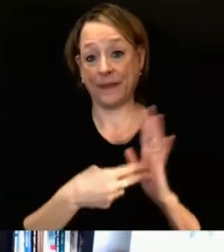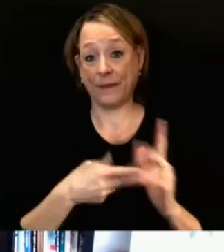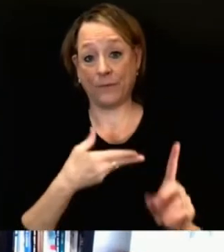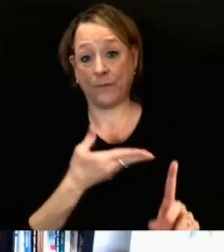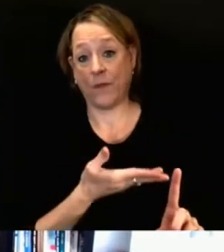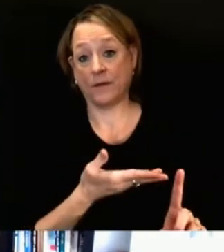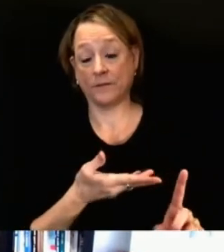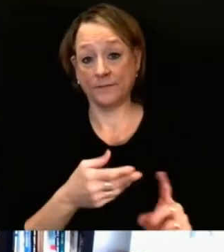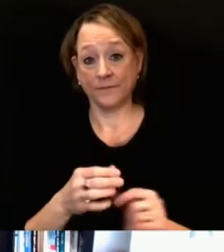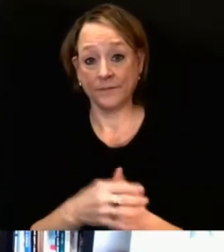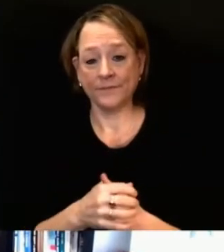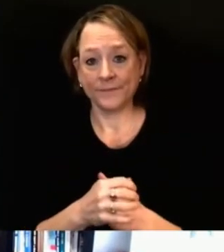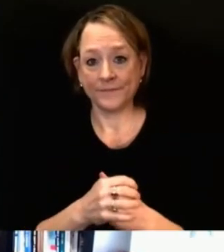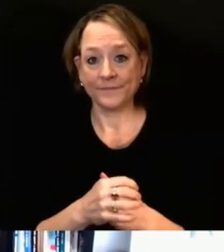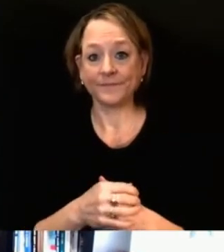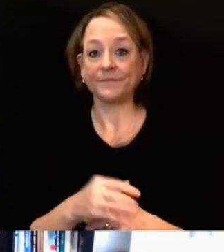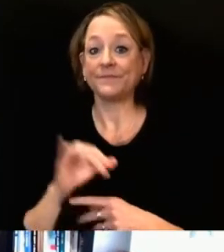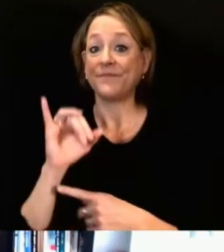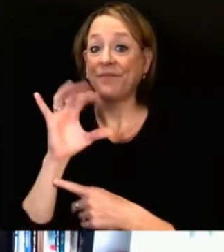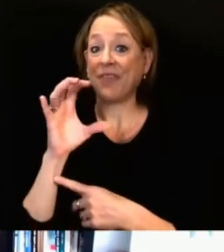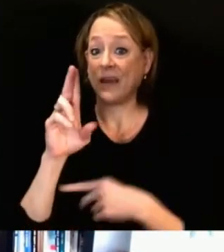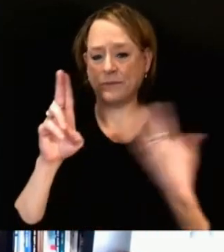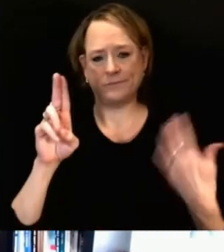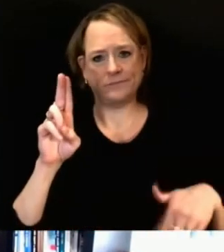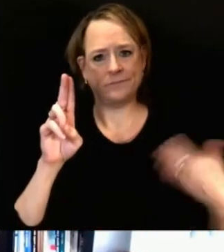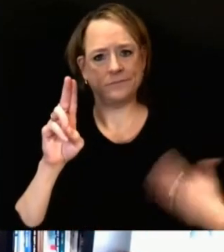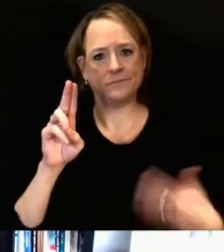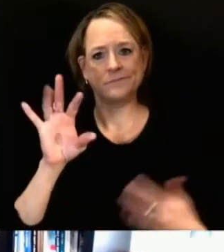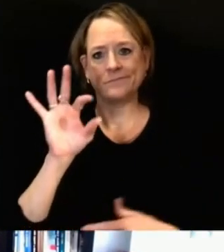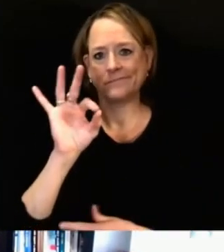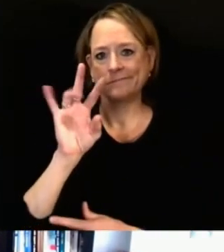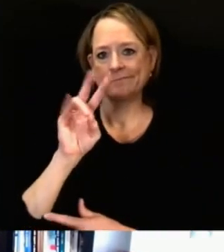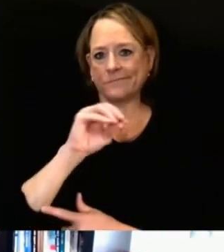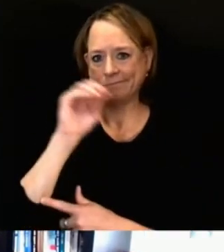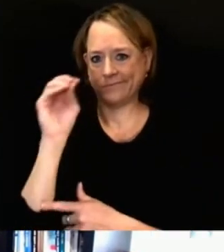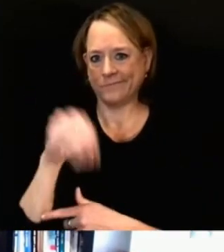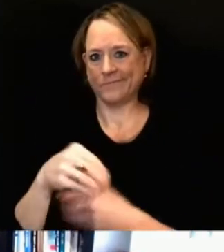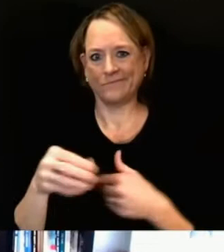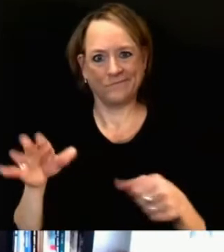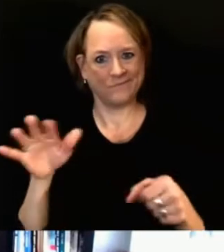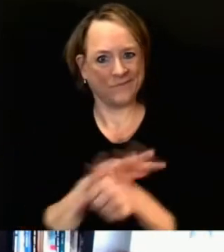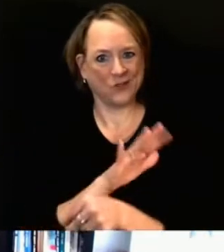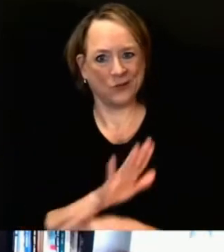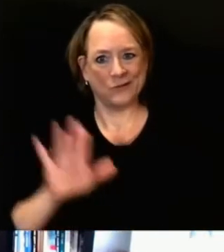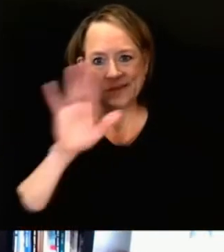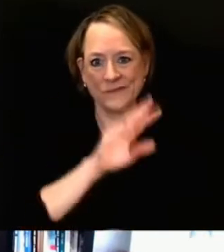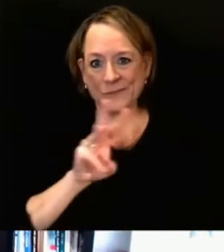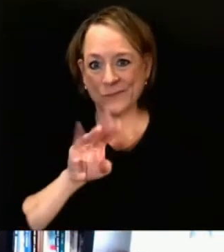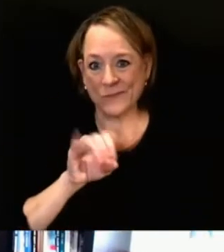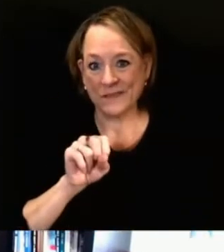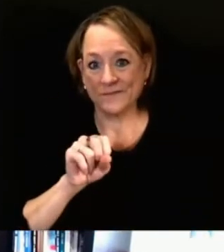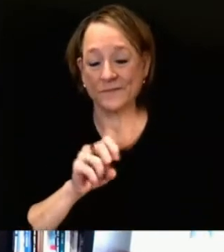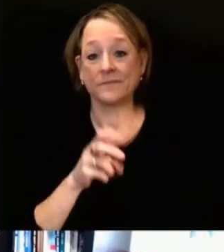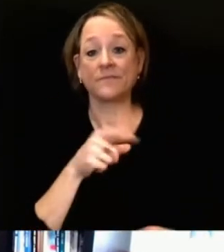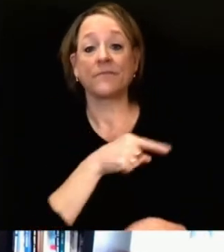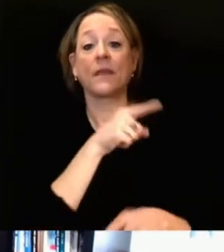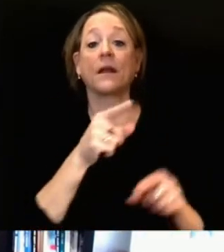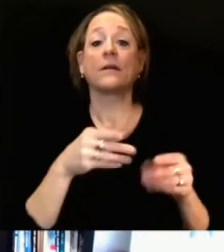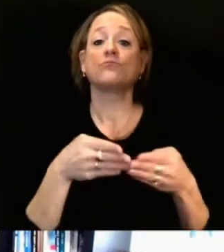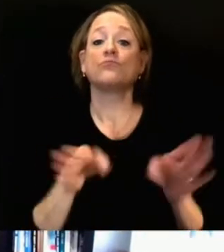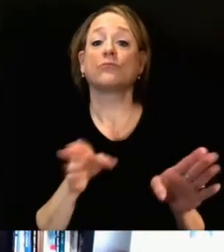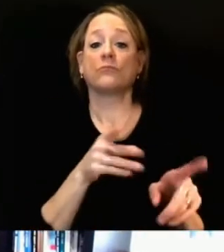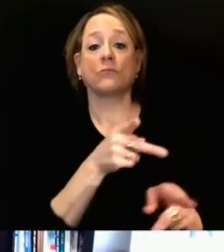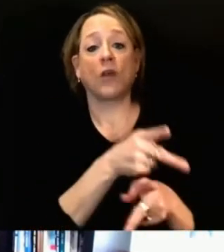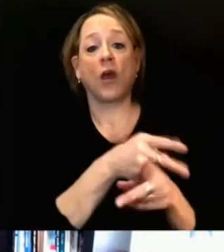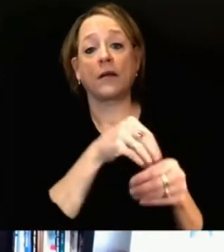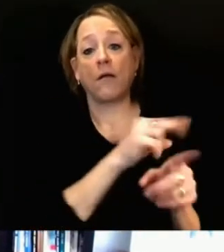and 98% of immediate care beds are currently in use. There are 2,002 people currently hospitalized with